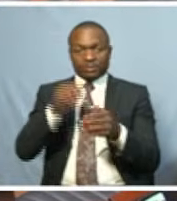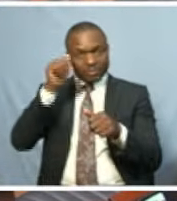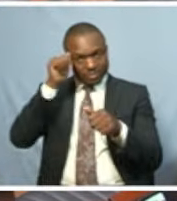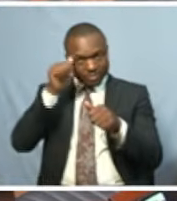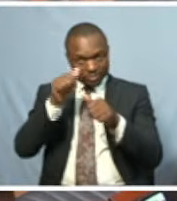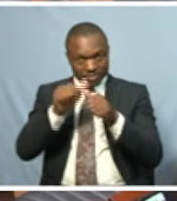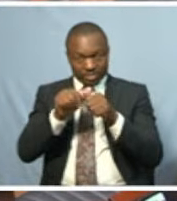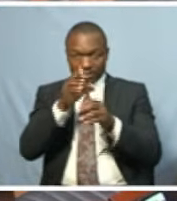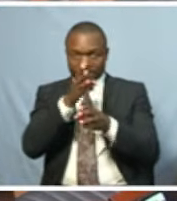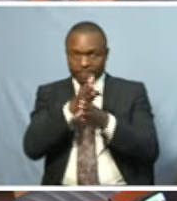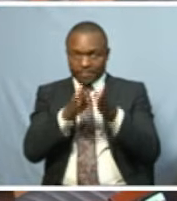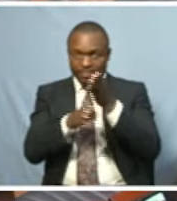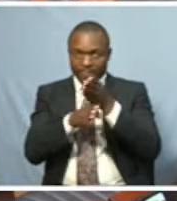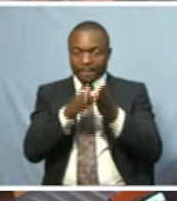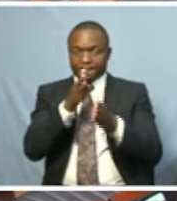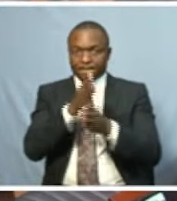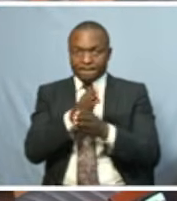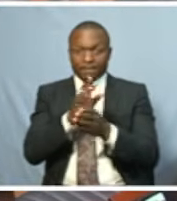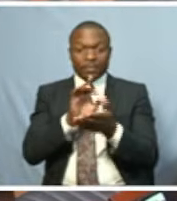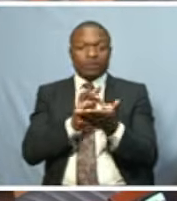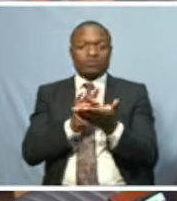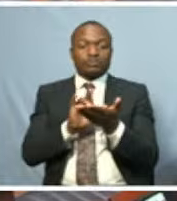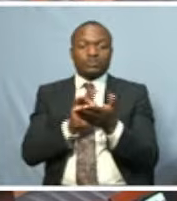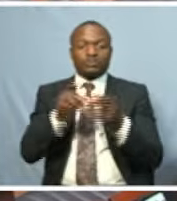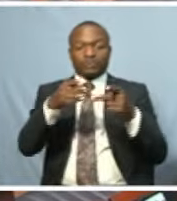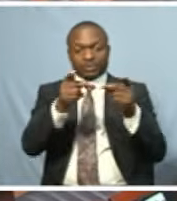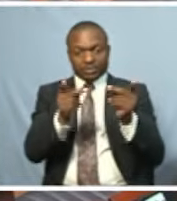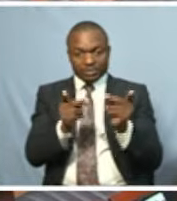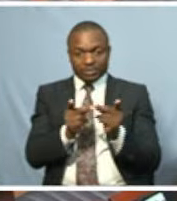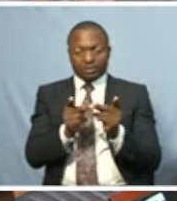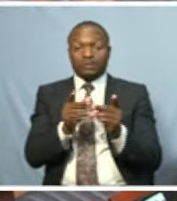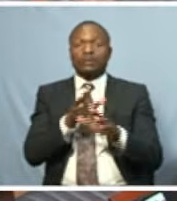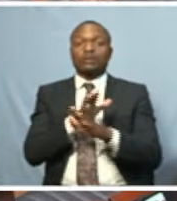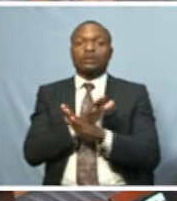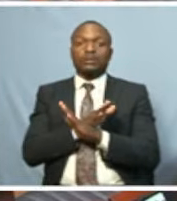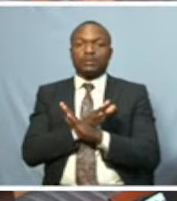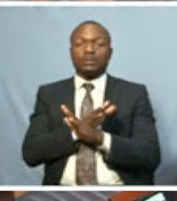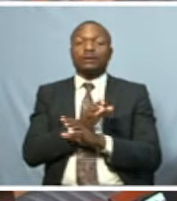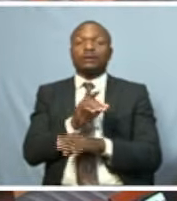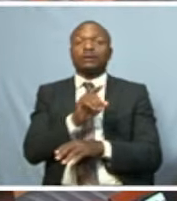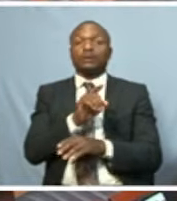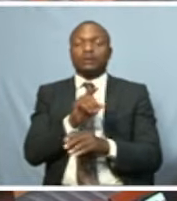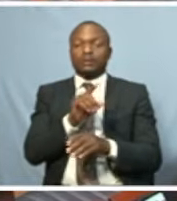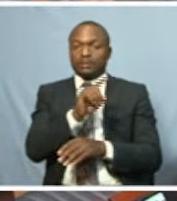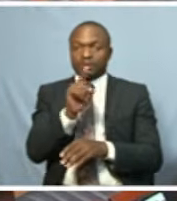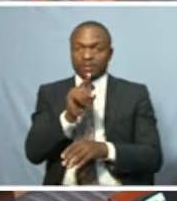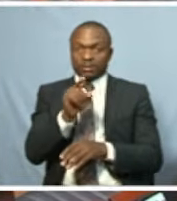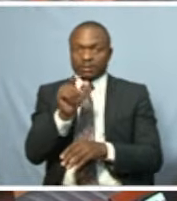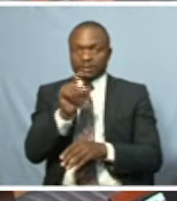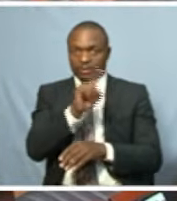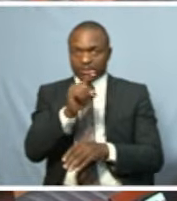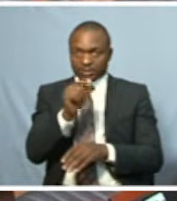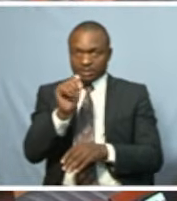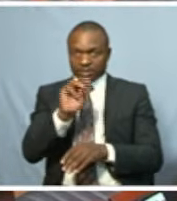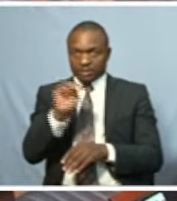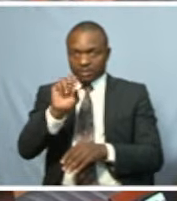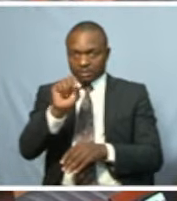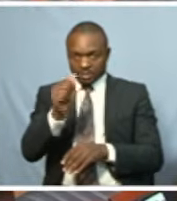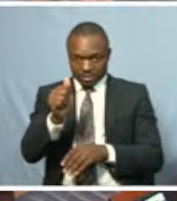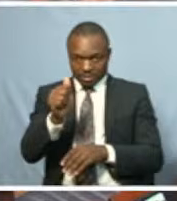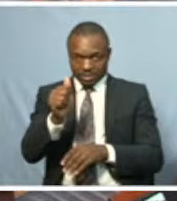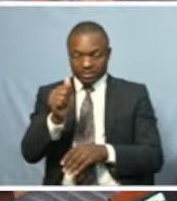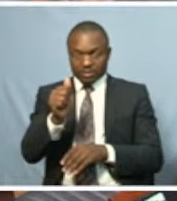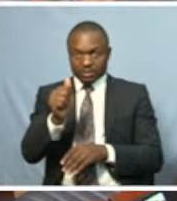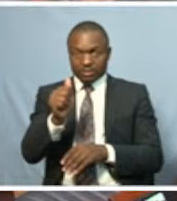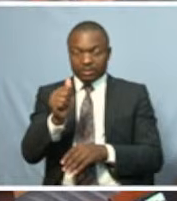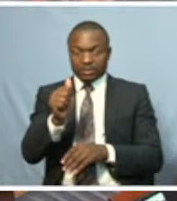the construction of a pharmaceutical plant between Zambia Medicines and Medical Supplies Agency,